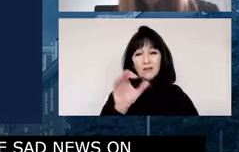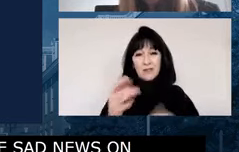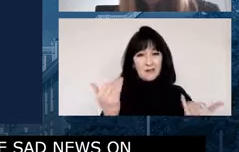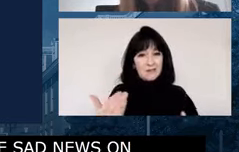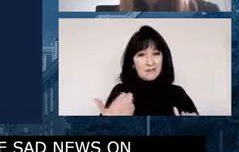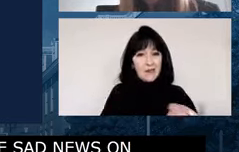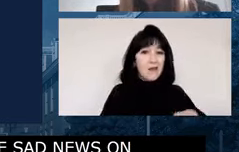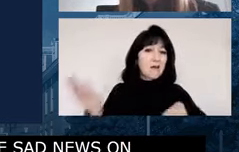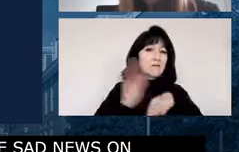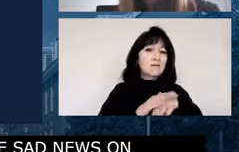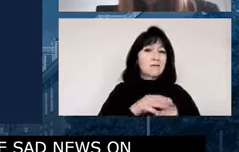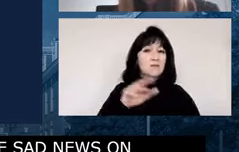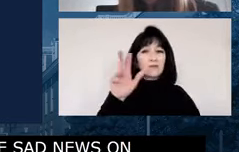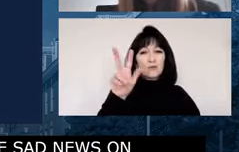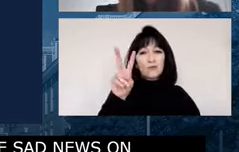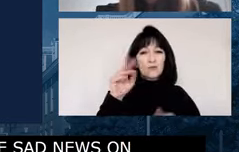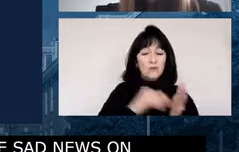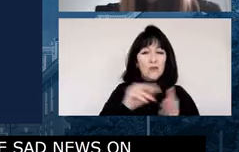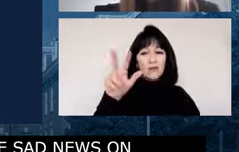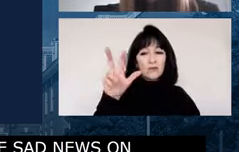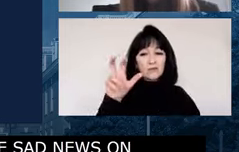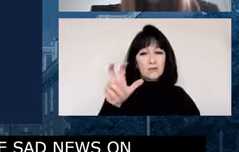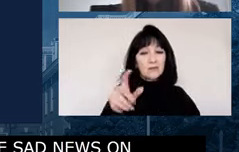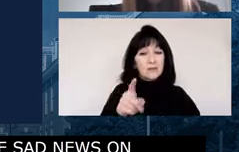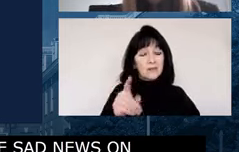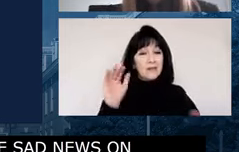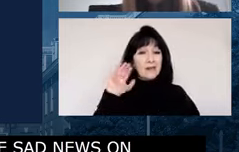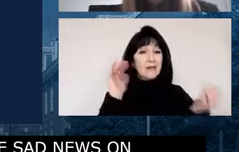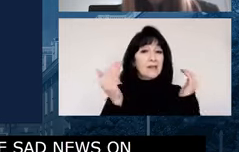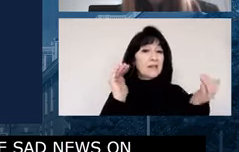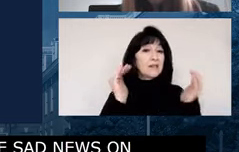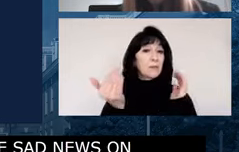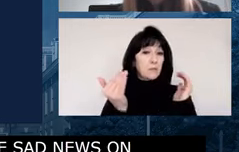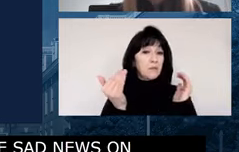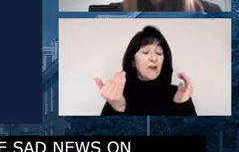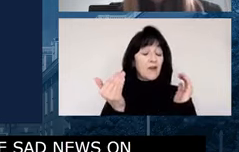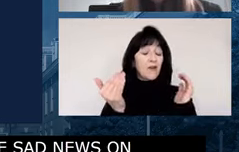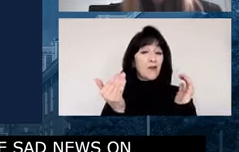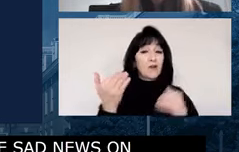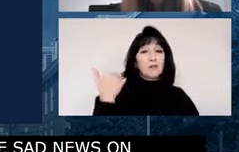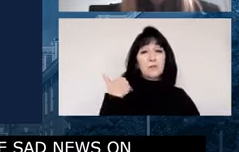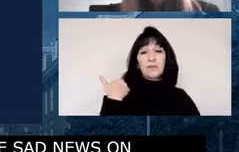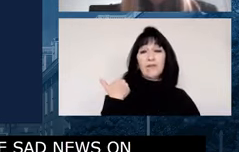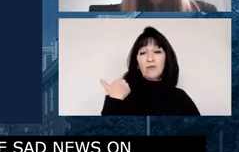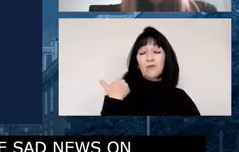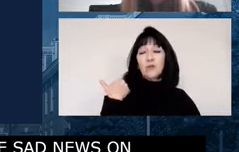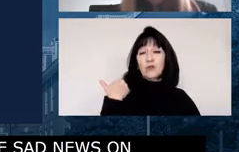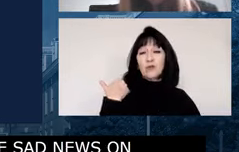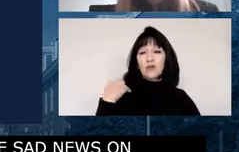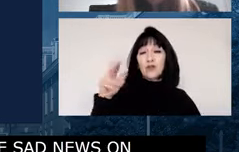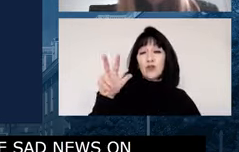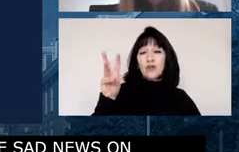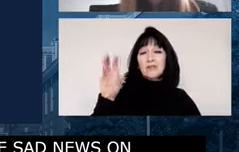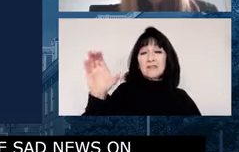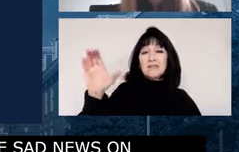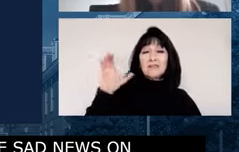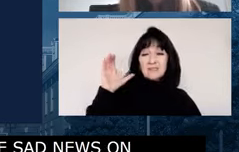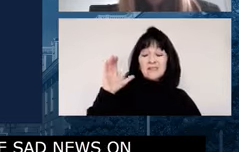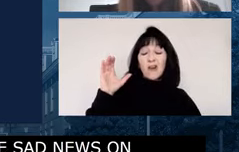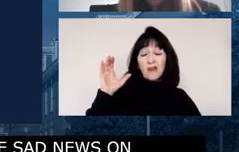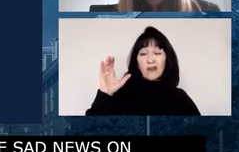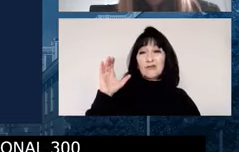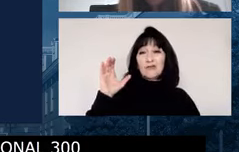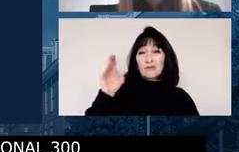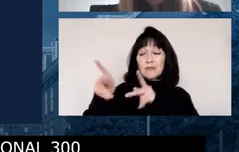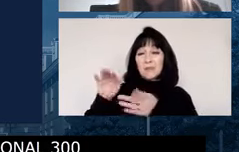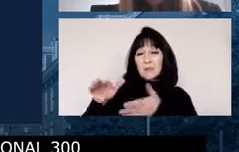our worst flu season in history, where we lost 36 Delawareans, it's clear that we're just not yet to a point where